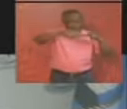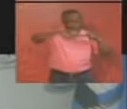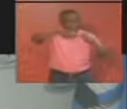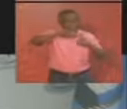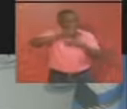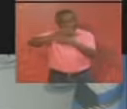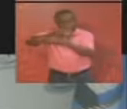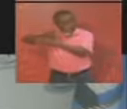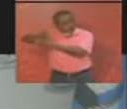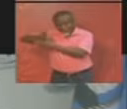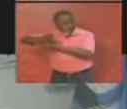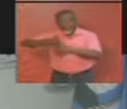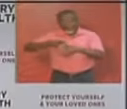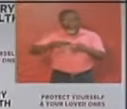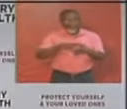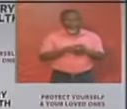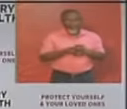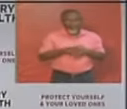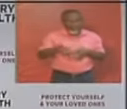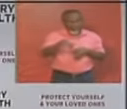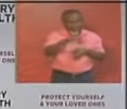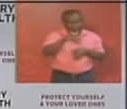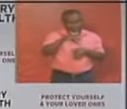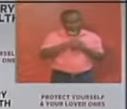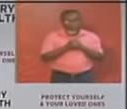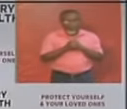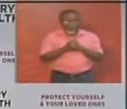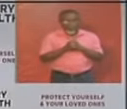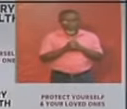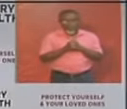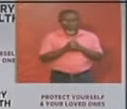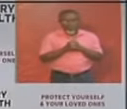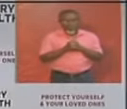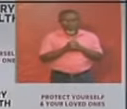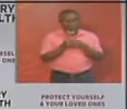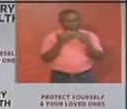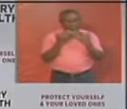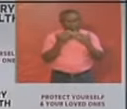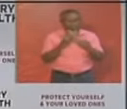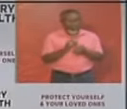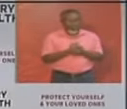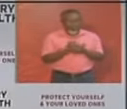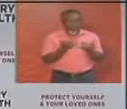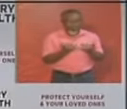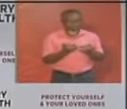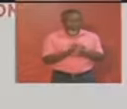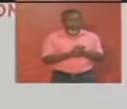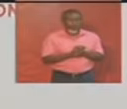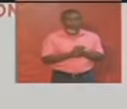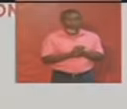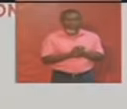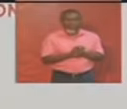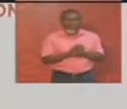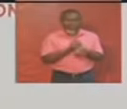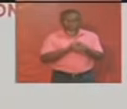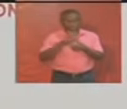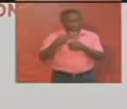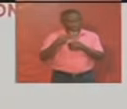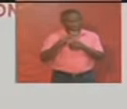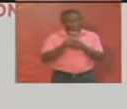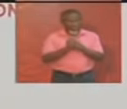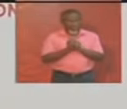etc. Thank you. Thank you. Dr. Hines? Okay, thank you for the second question. Not